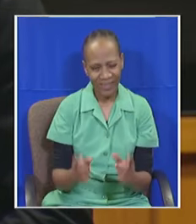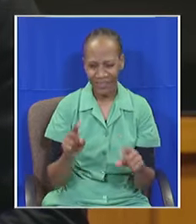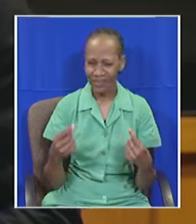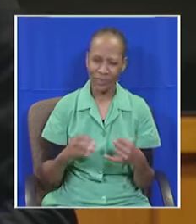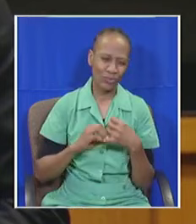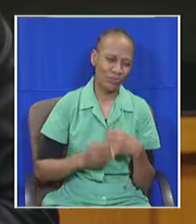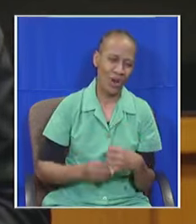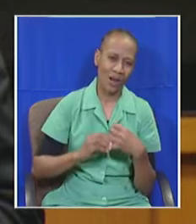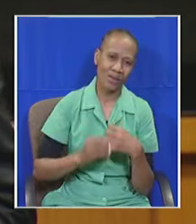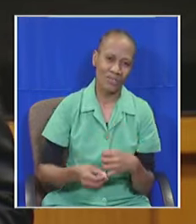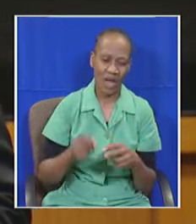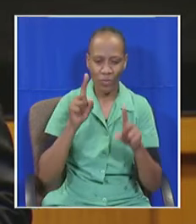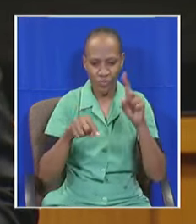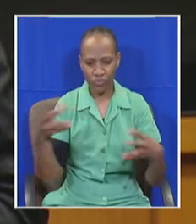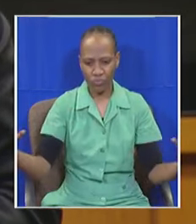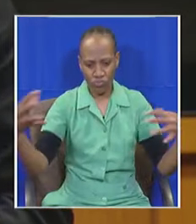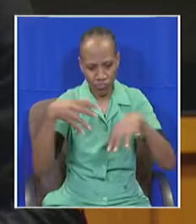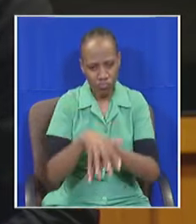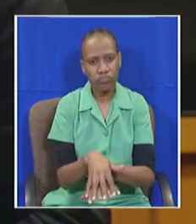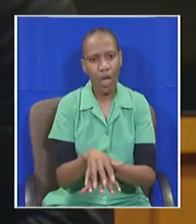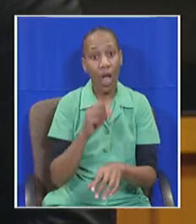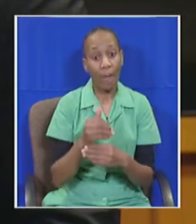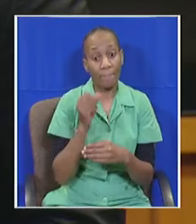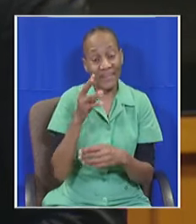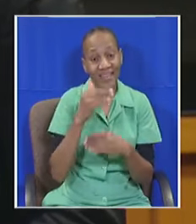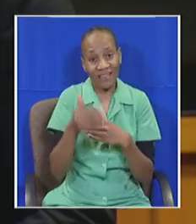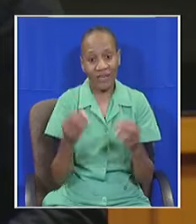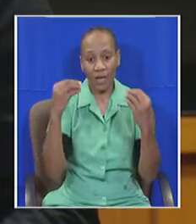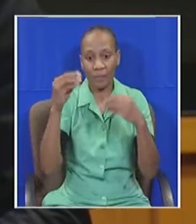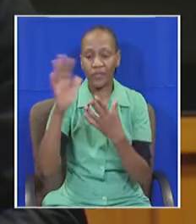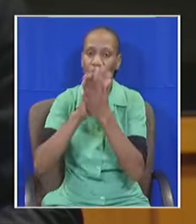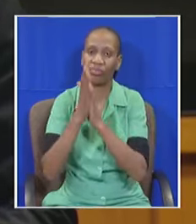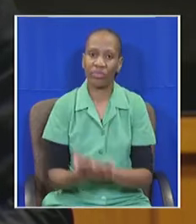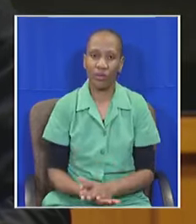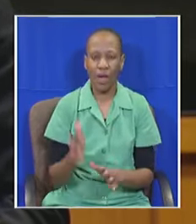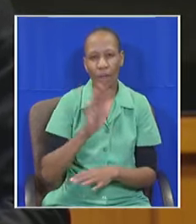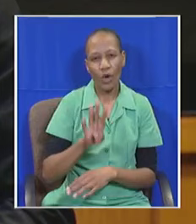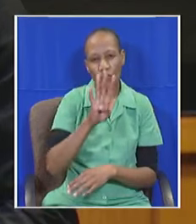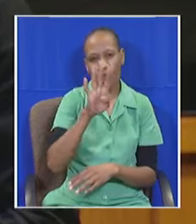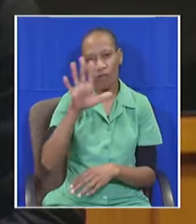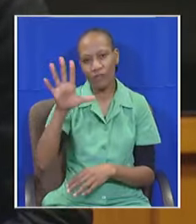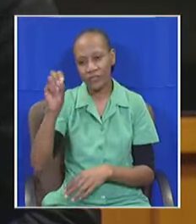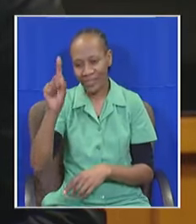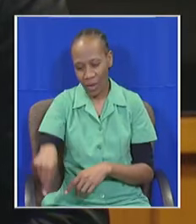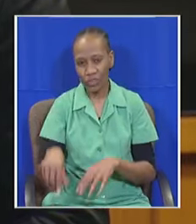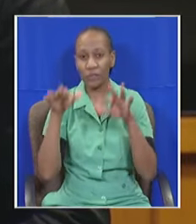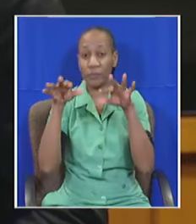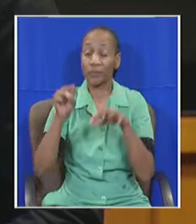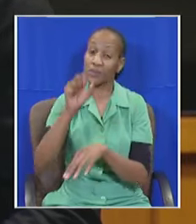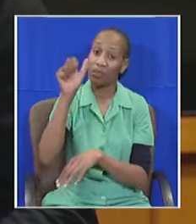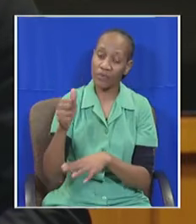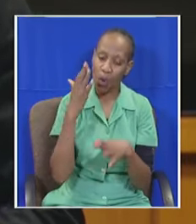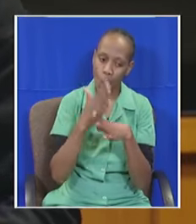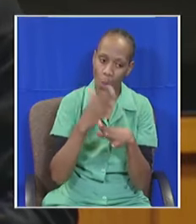diversify if it leads to the collapse of companies. Almost 450,000 South Africans work